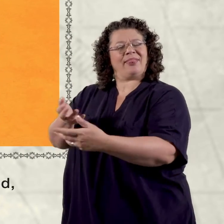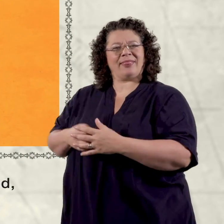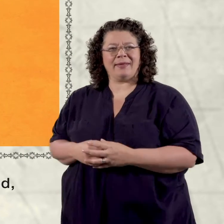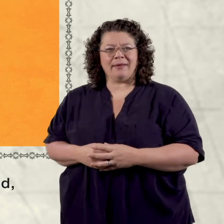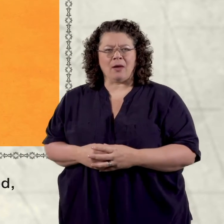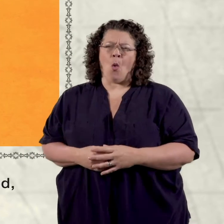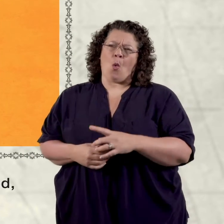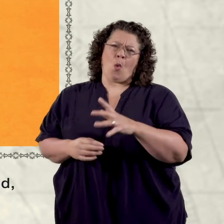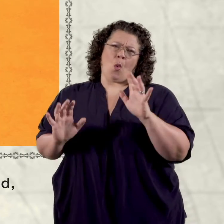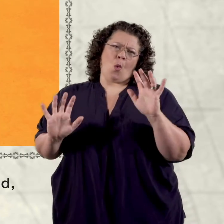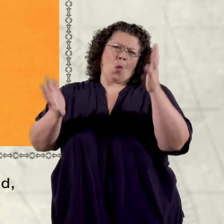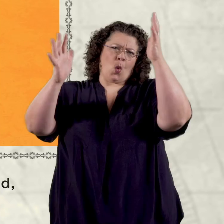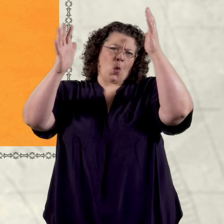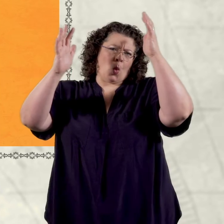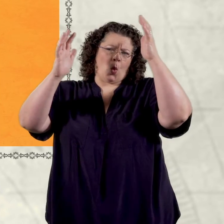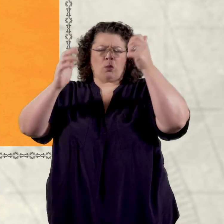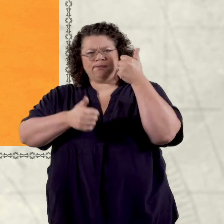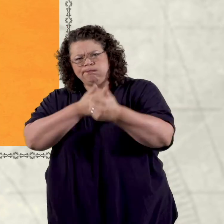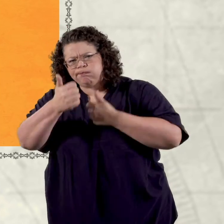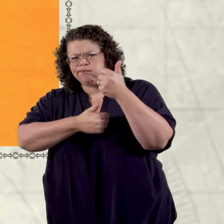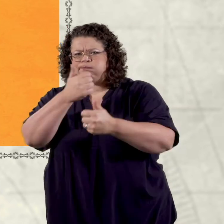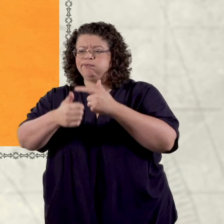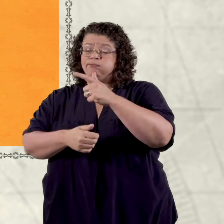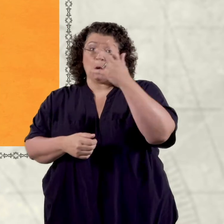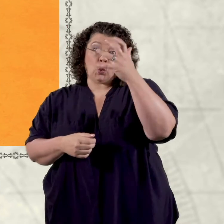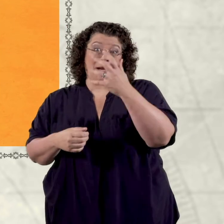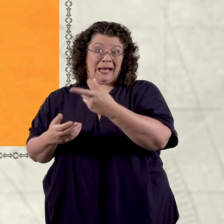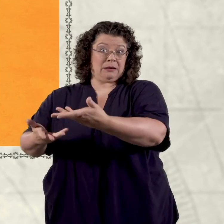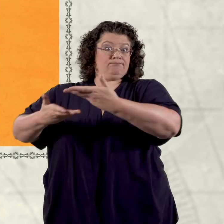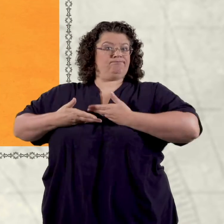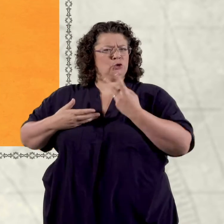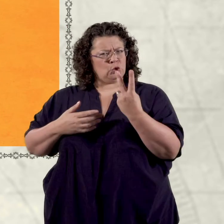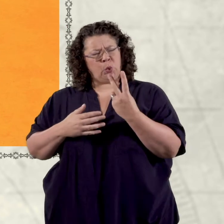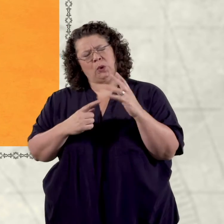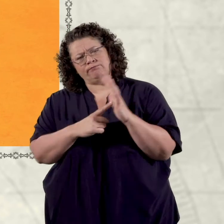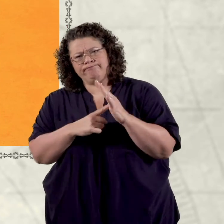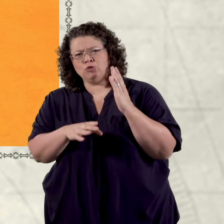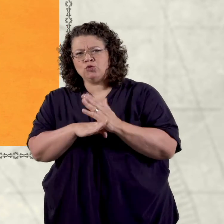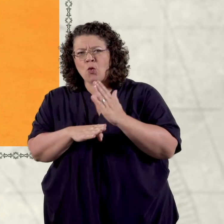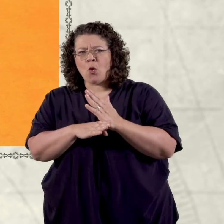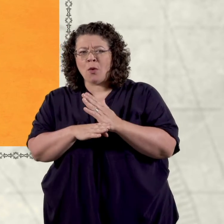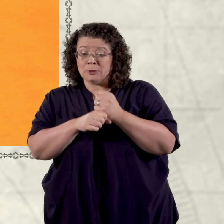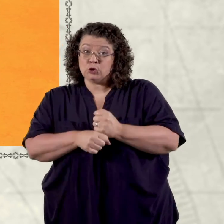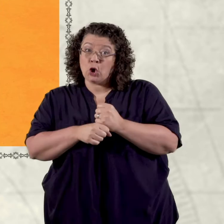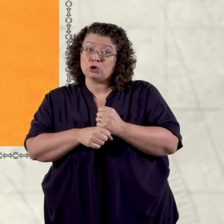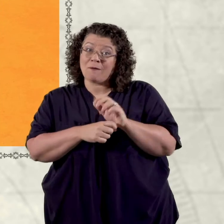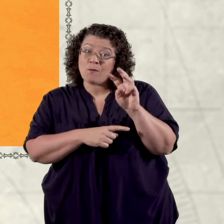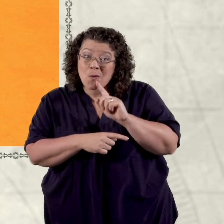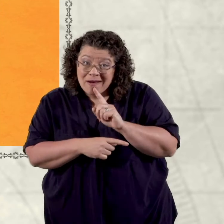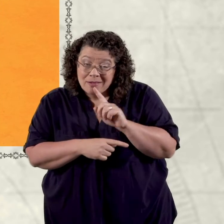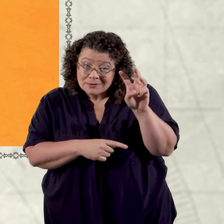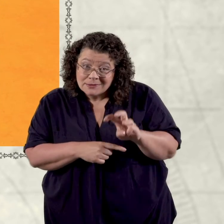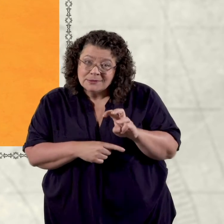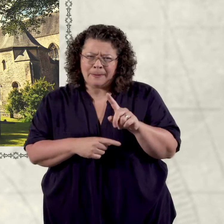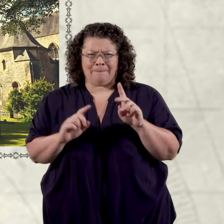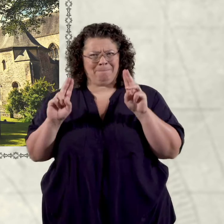was highly commended, and the Queen decided to give me the two most important jobs in the church in Wales.